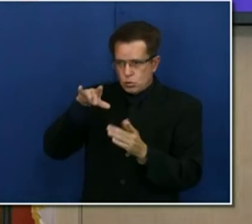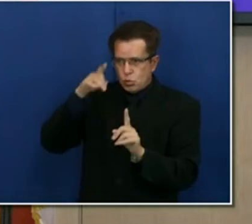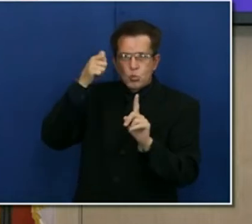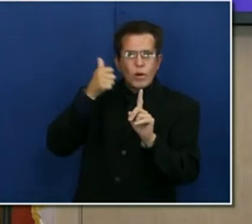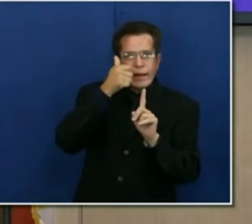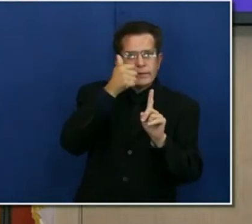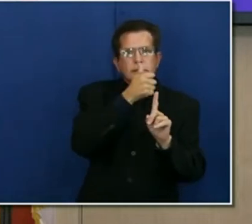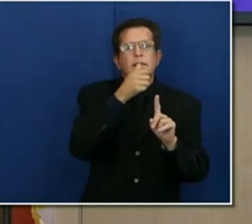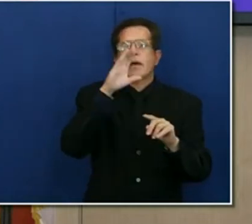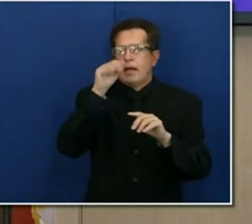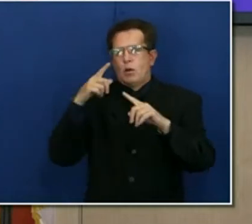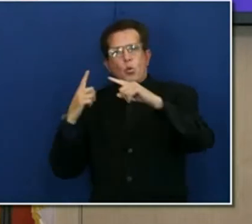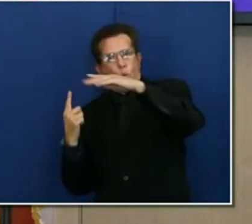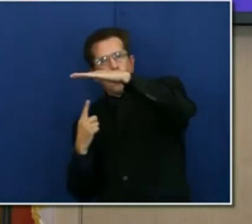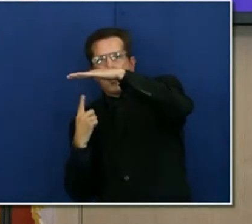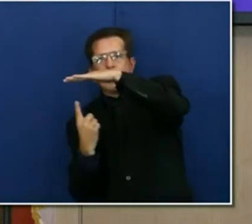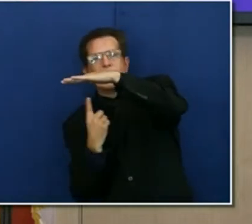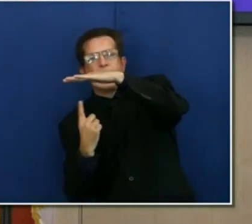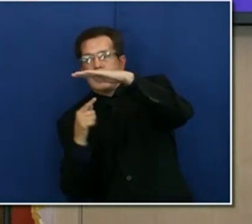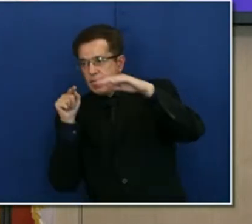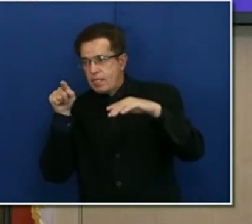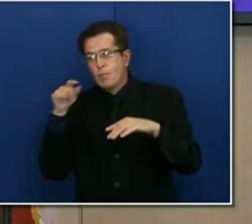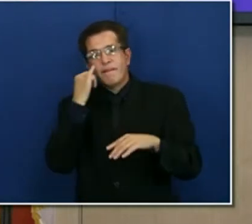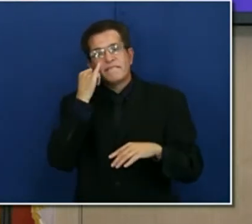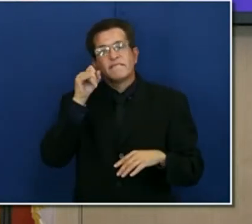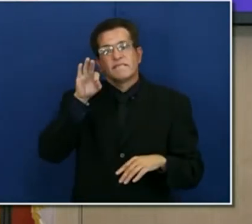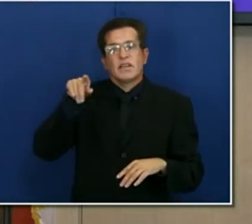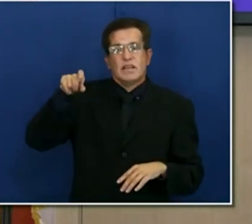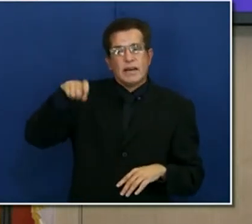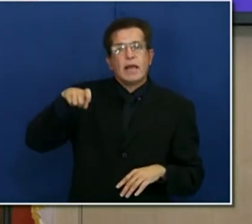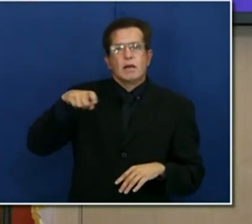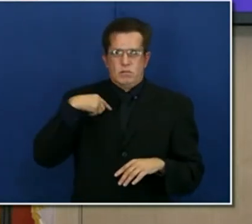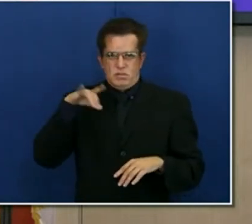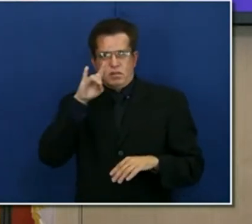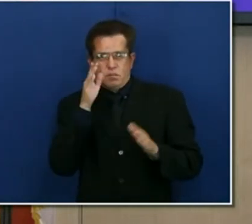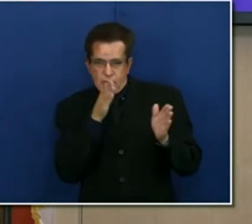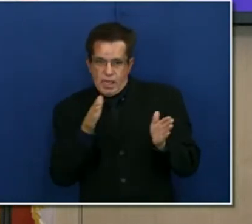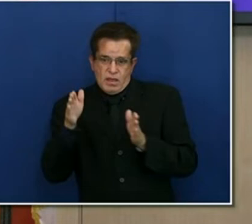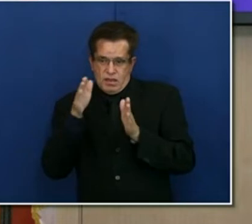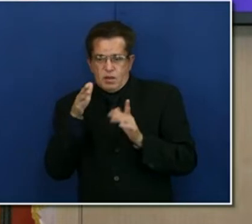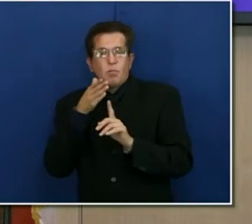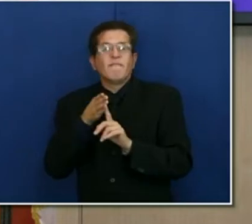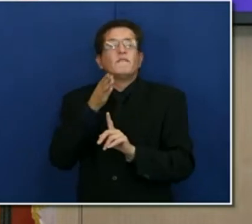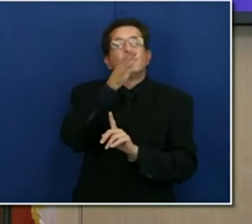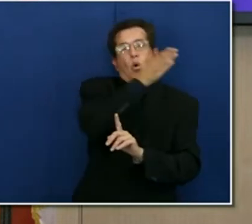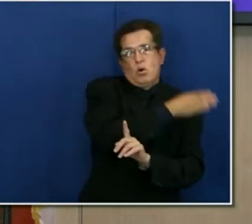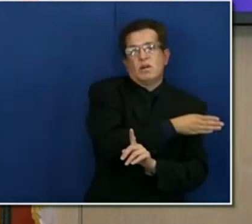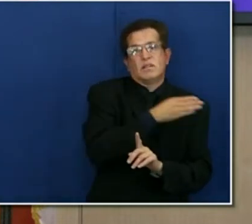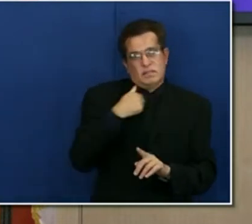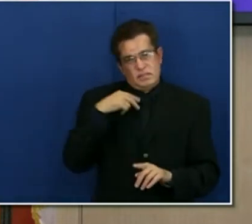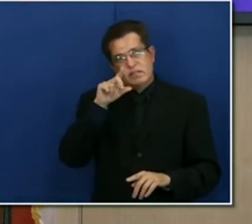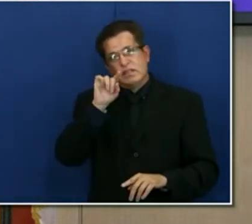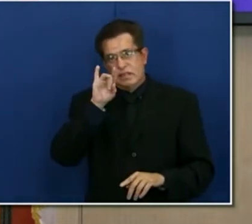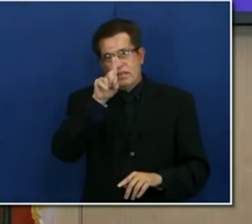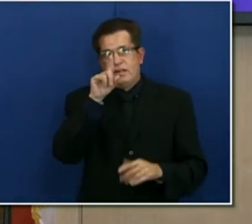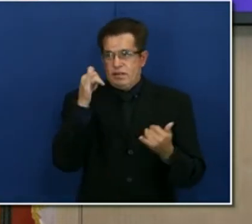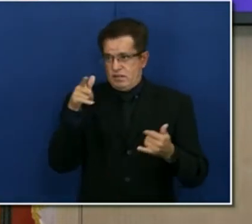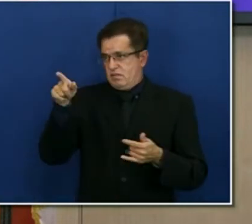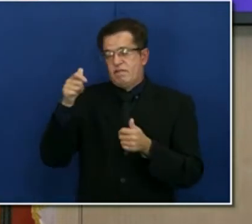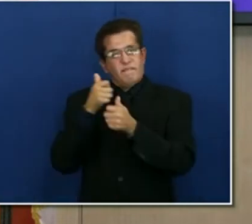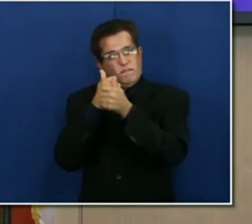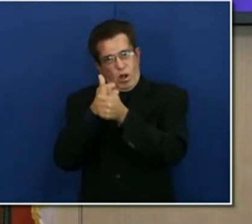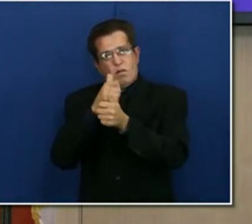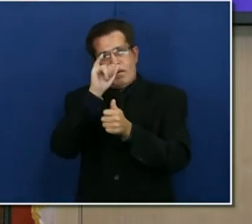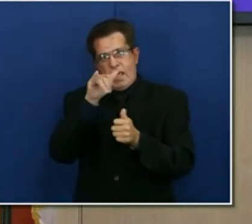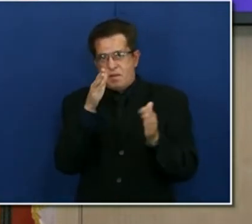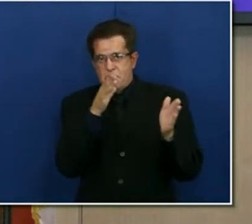or quarantine individuals who might need those interventions. And so I would say that they are executing their plan,